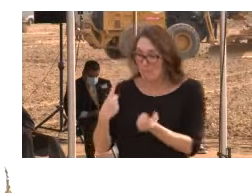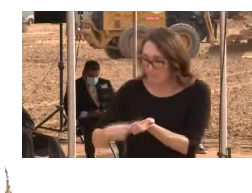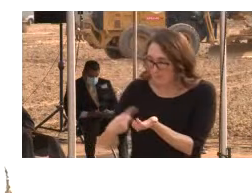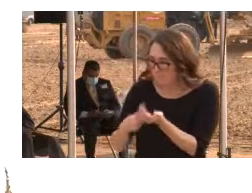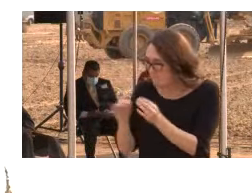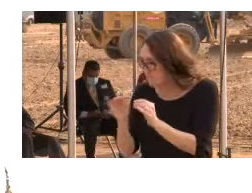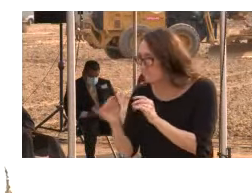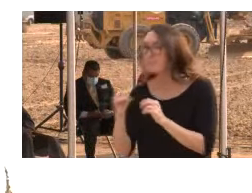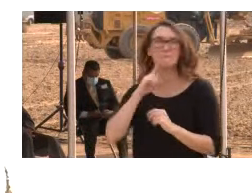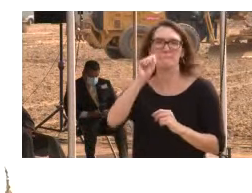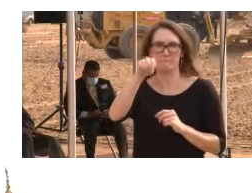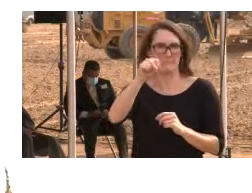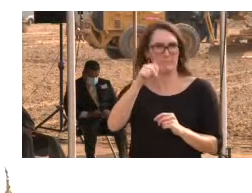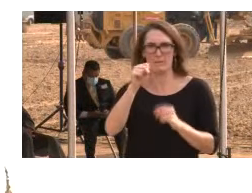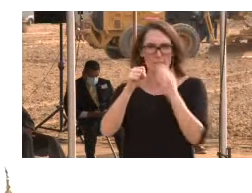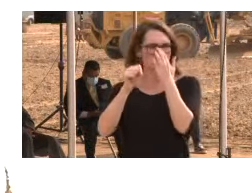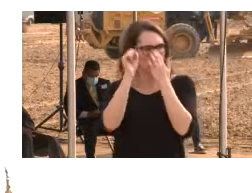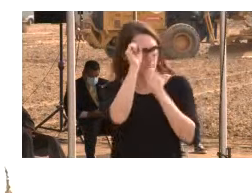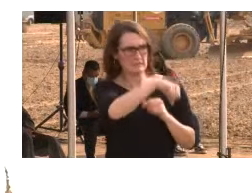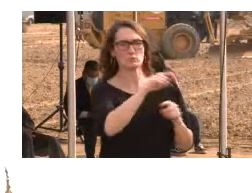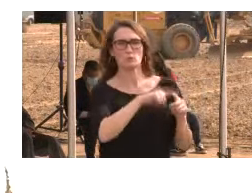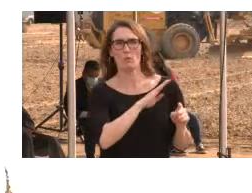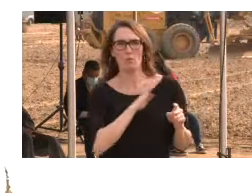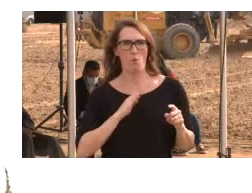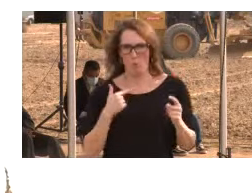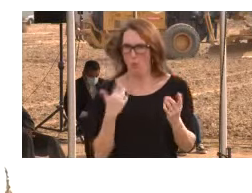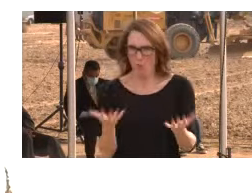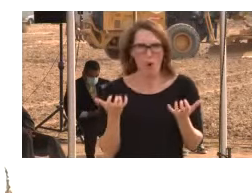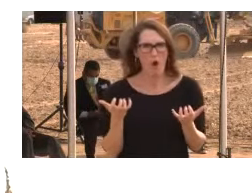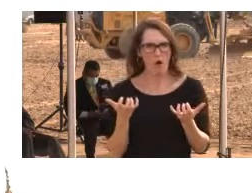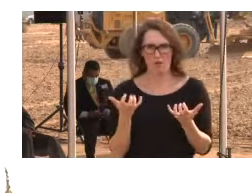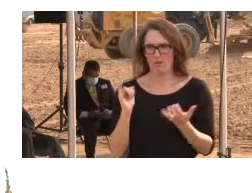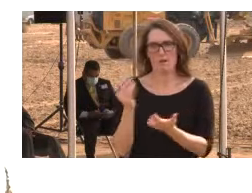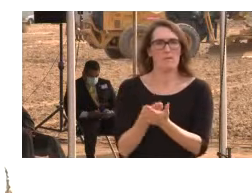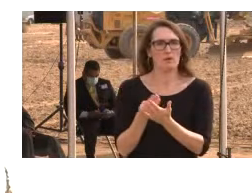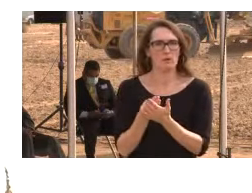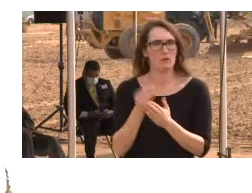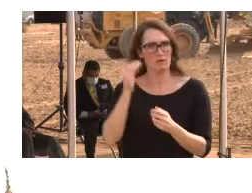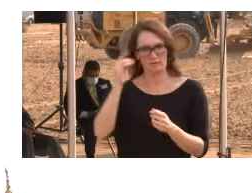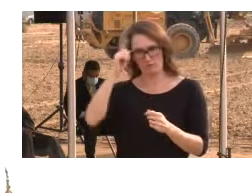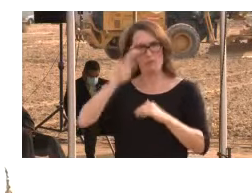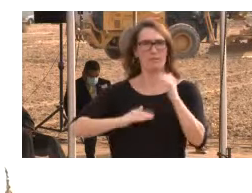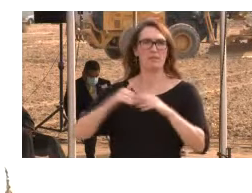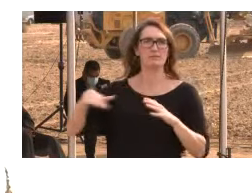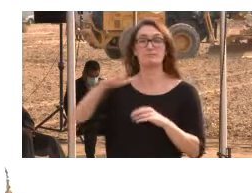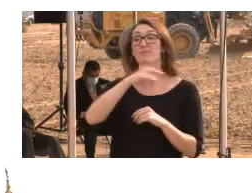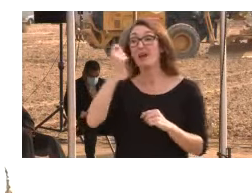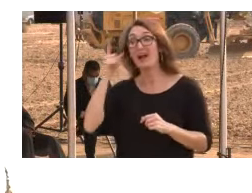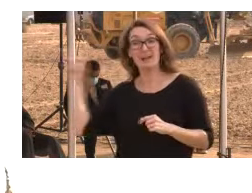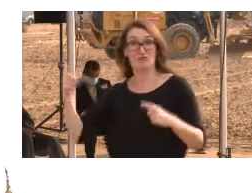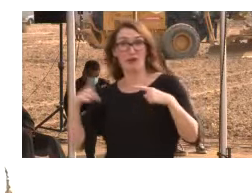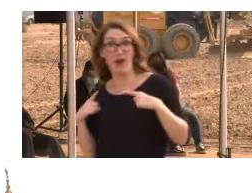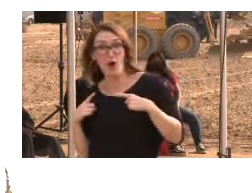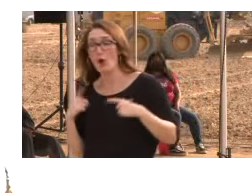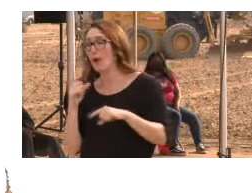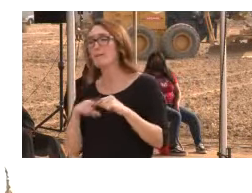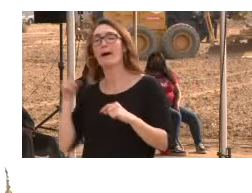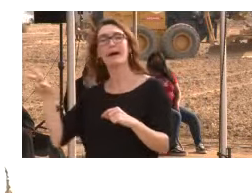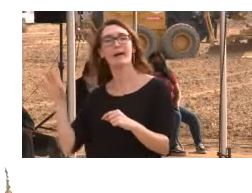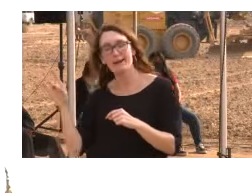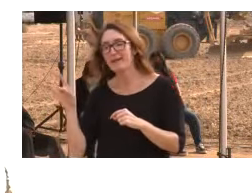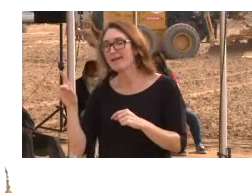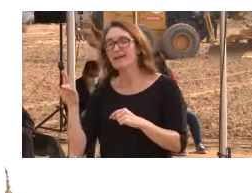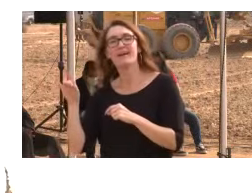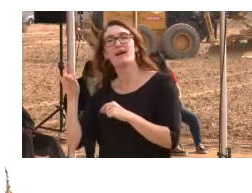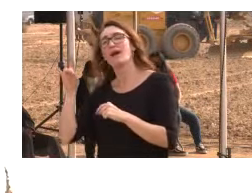and we absolutely said yes to our board at that time. And we went out, and he, in his retirement, he took on another job, and he helped us